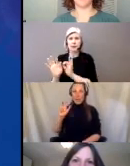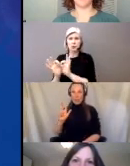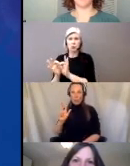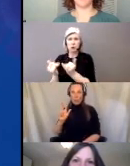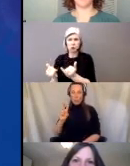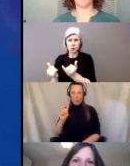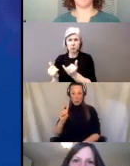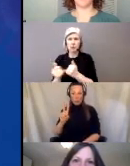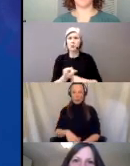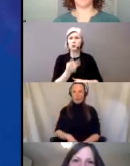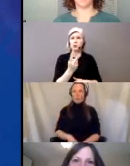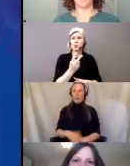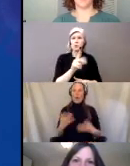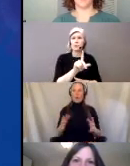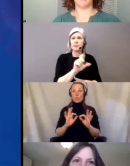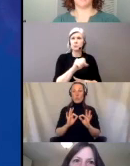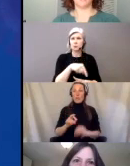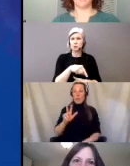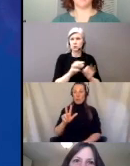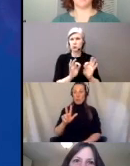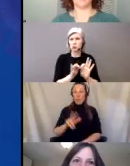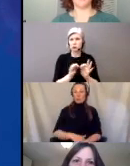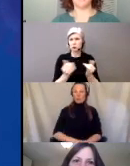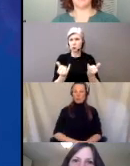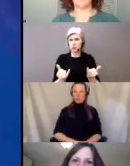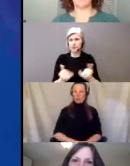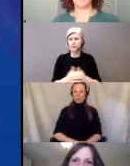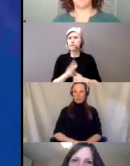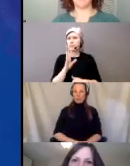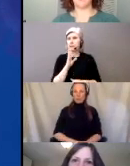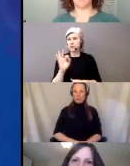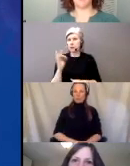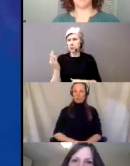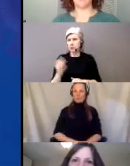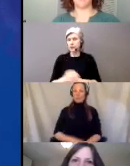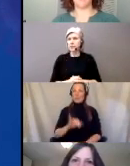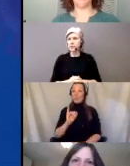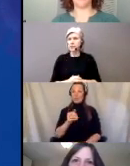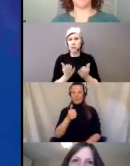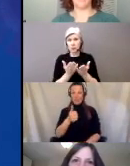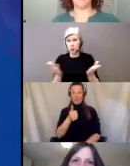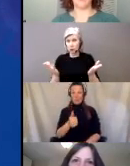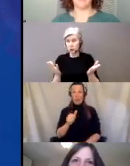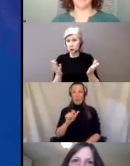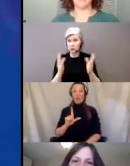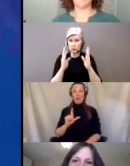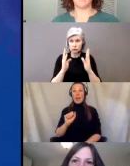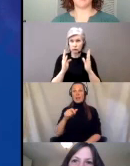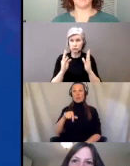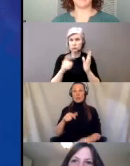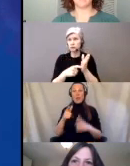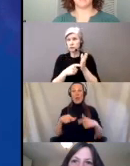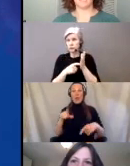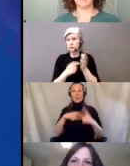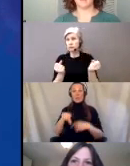for LSQ. Et pour ceux qui ont besoin de la langue des For the ones who need sign languages in French